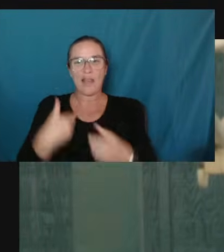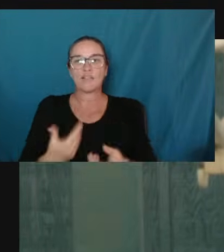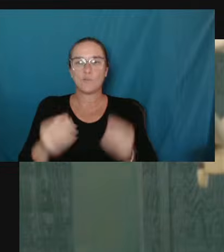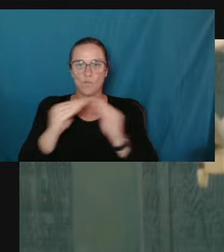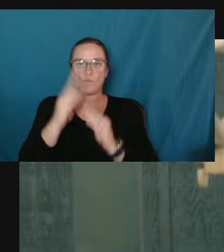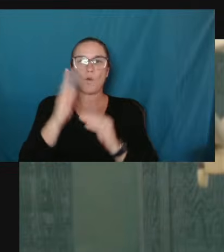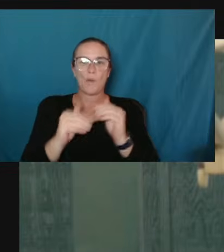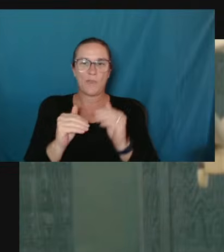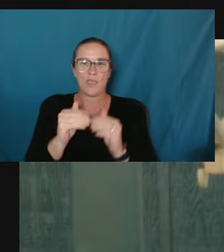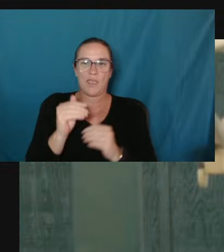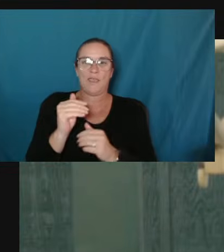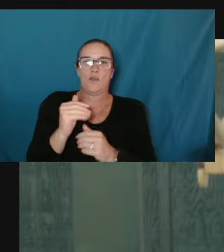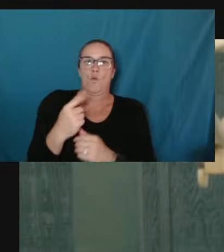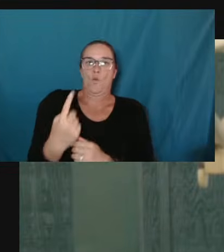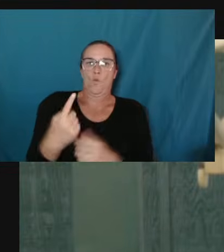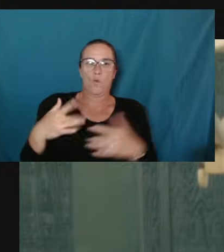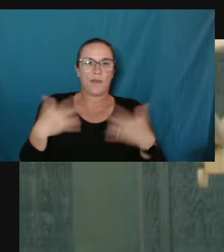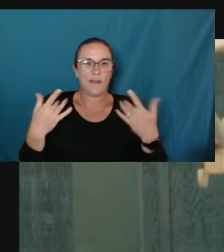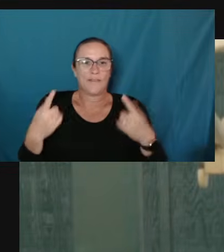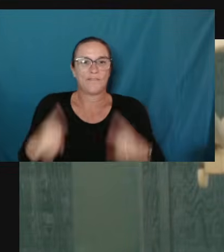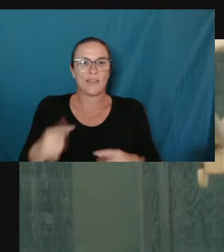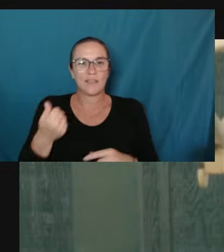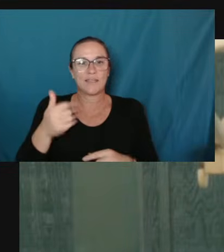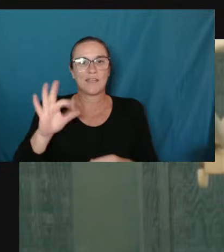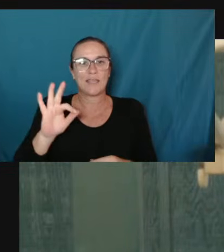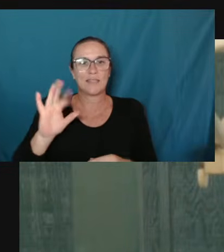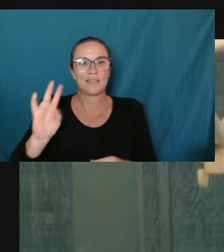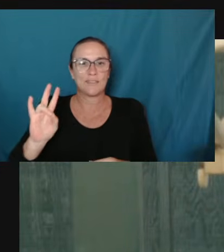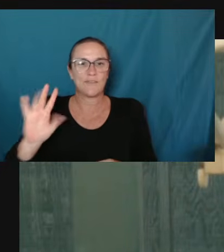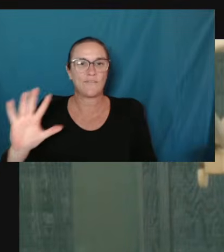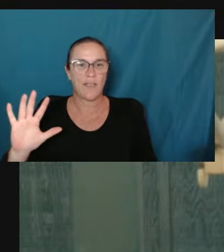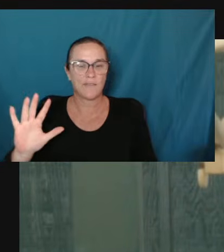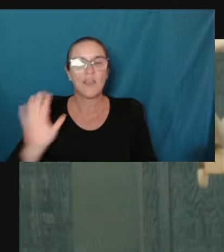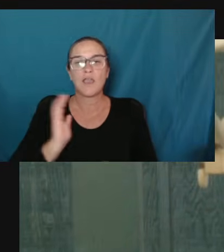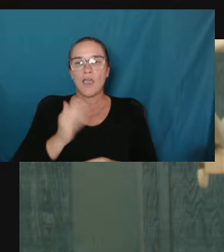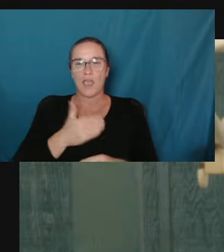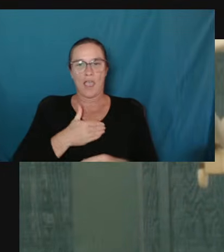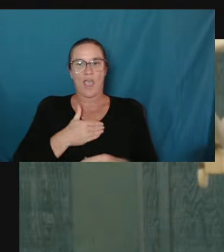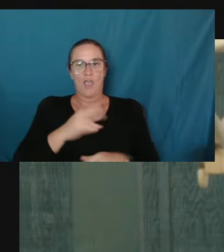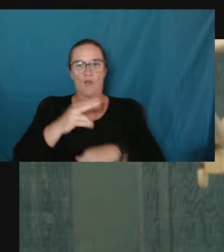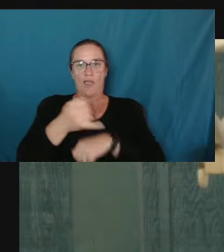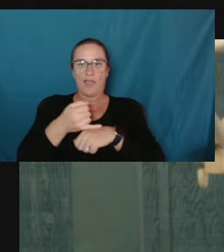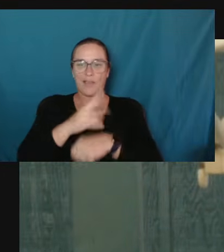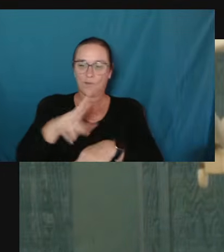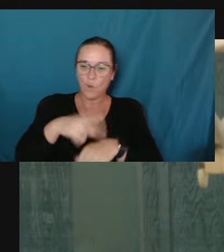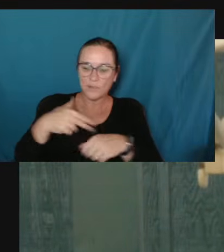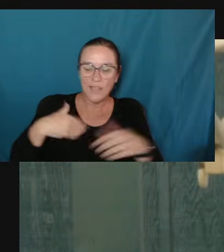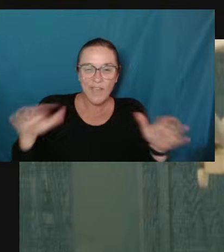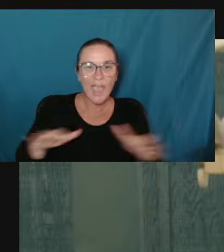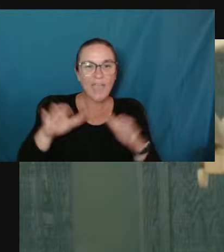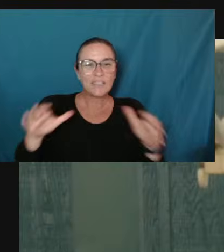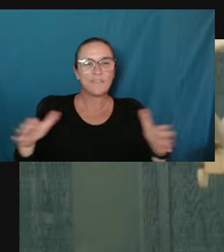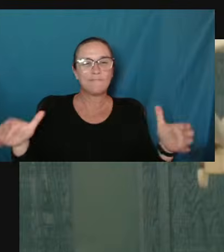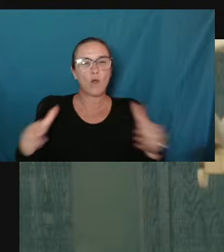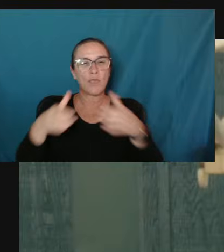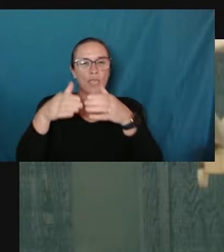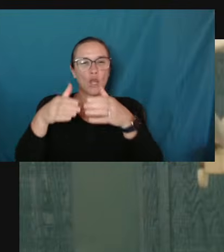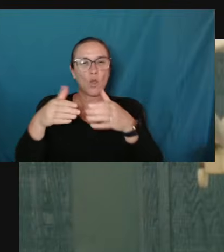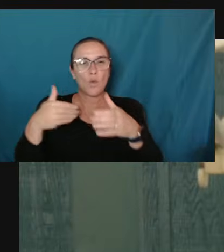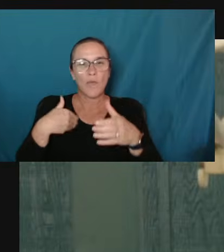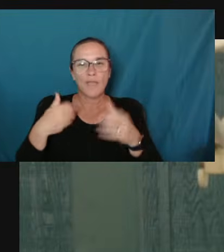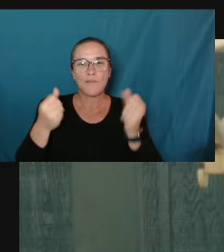this single event in 1975. Our island is, of course, an active volcano, and we have all sorts of